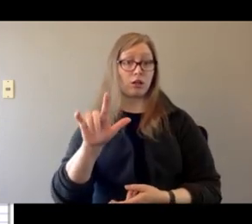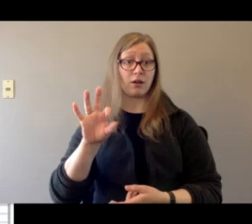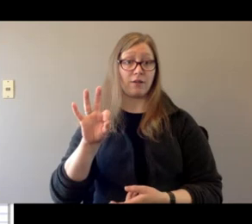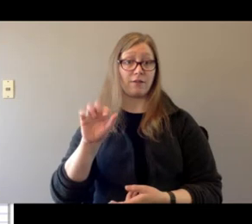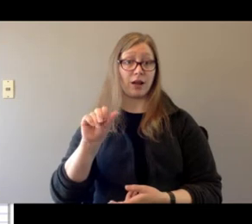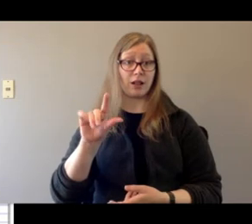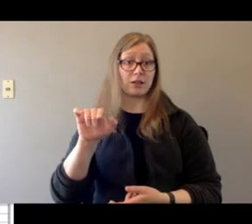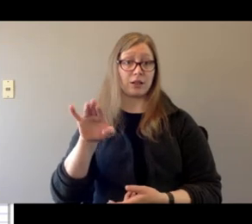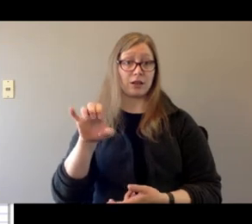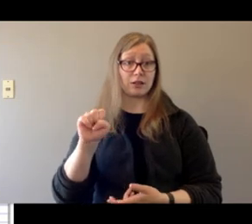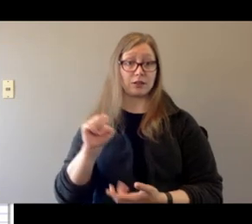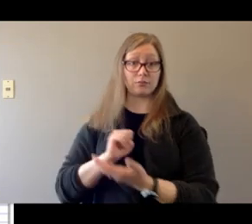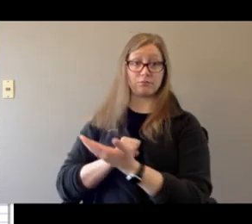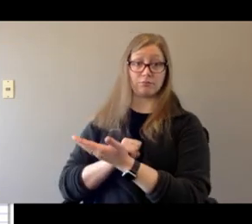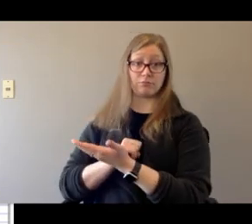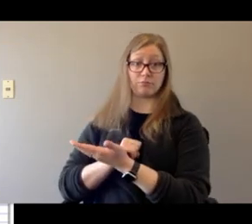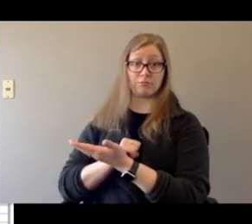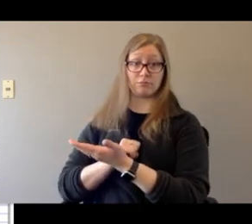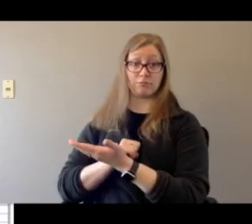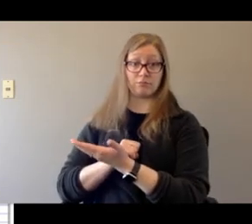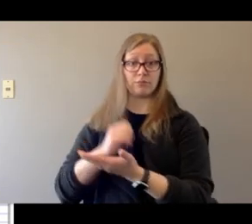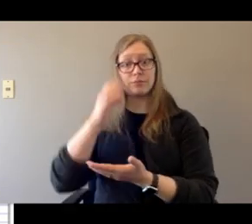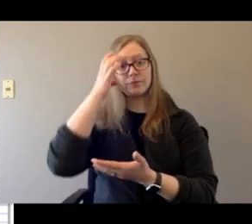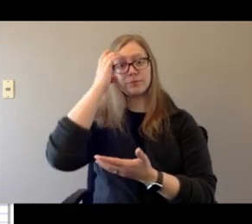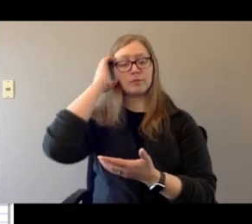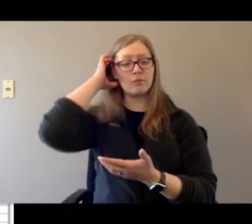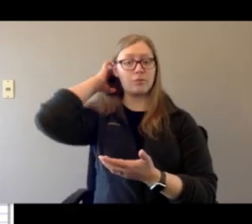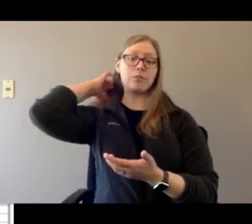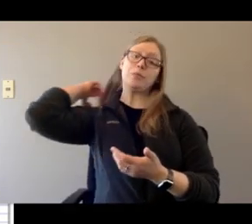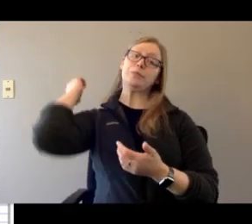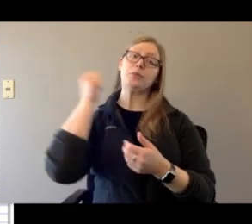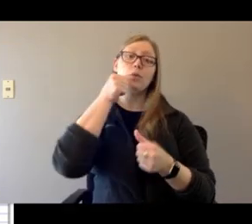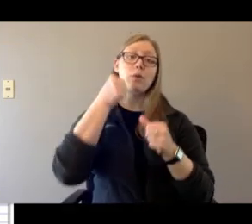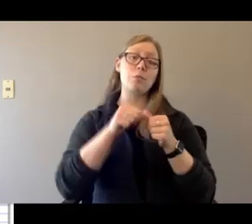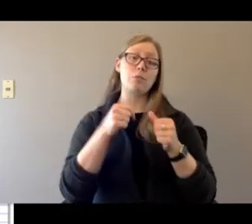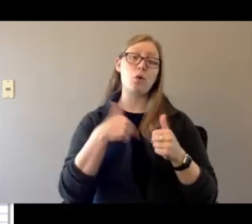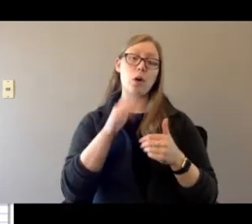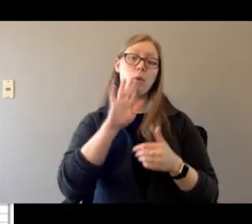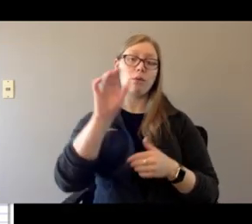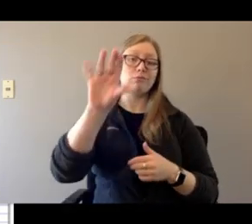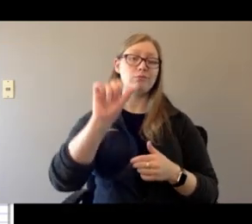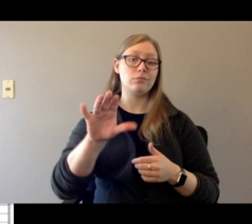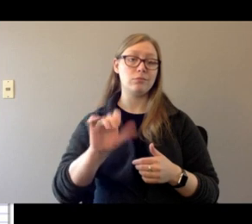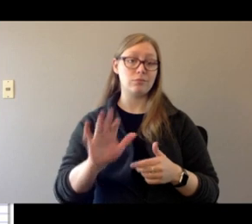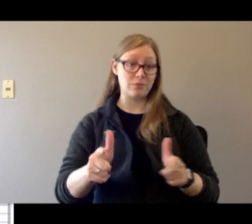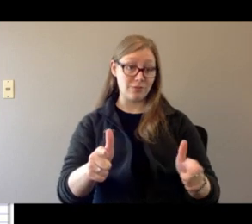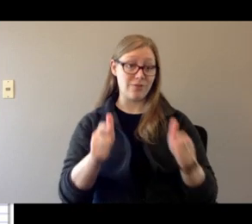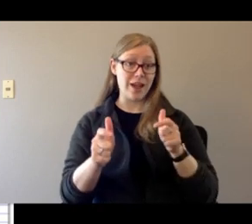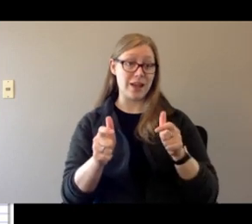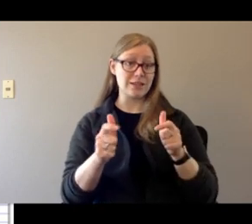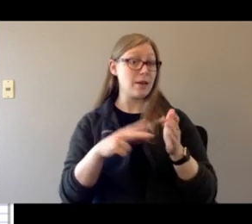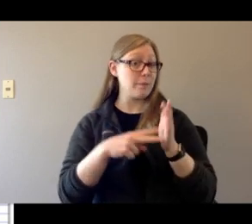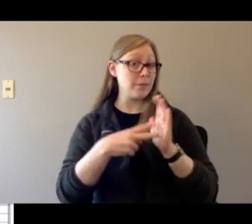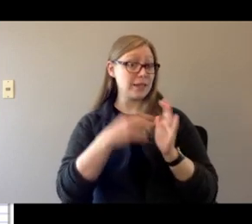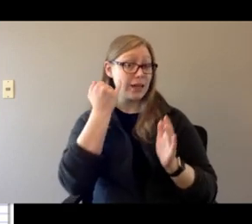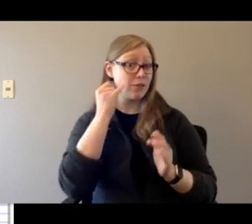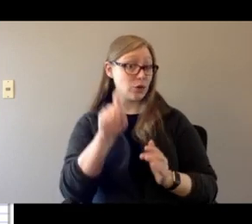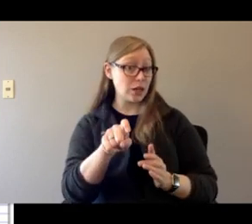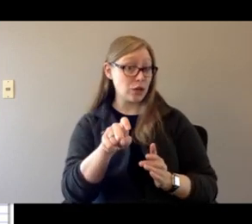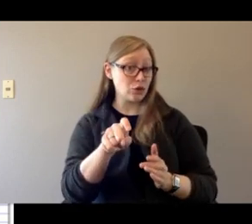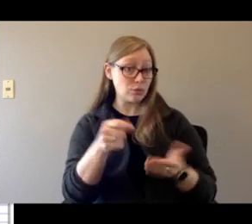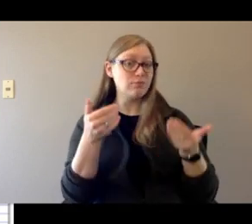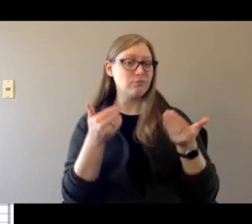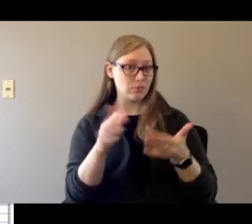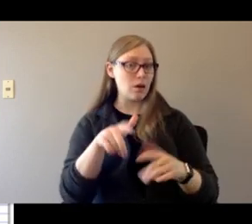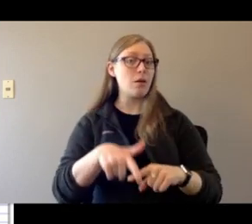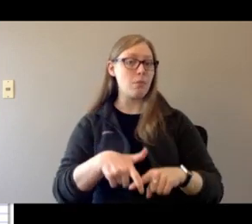Now, remember, we're probably going to go through this pretty quickly here, and if you need to, feel free to